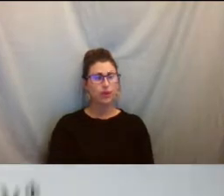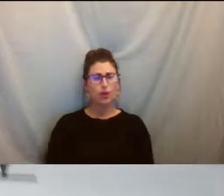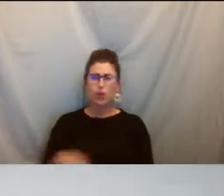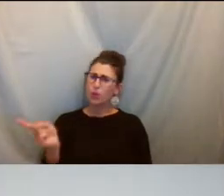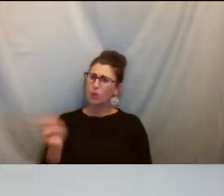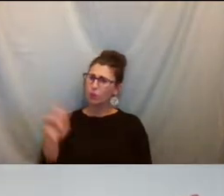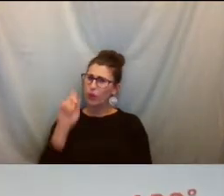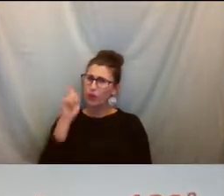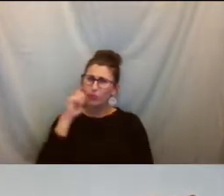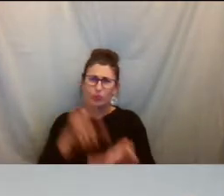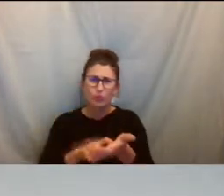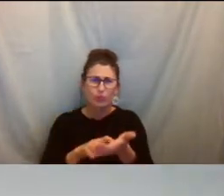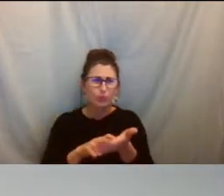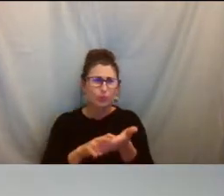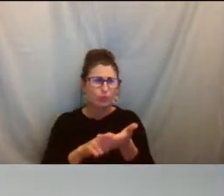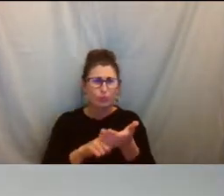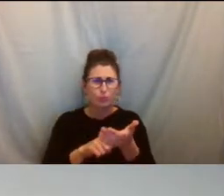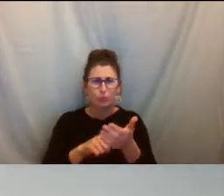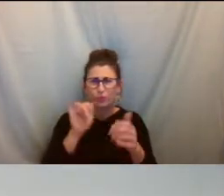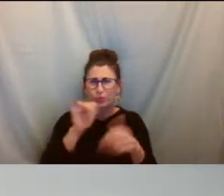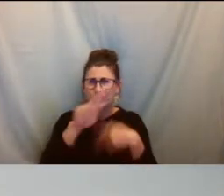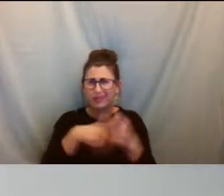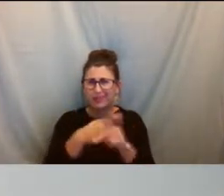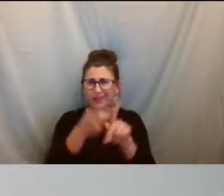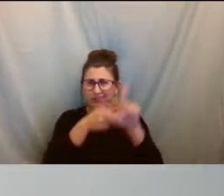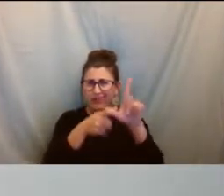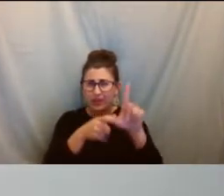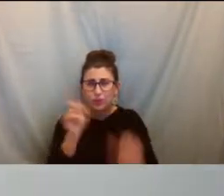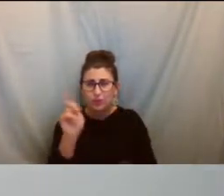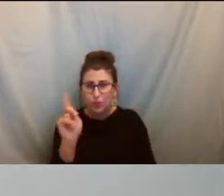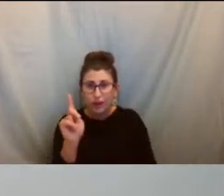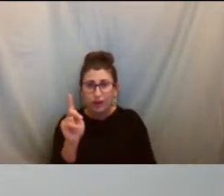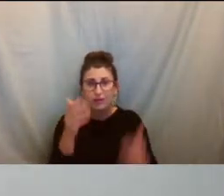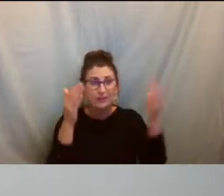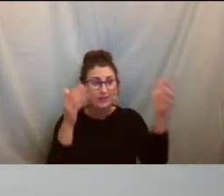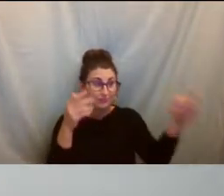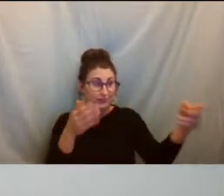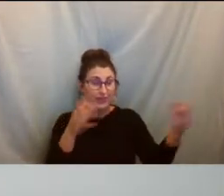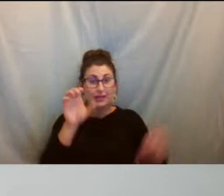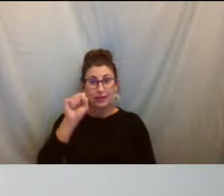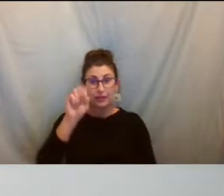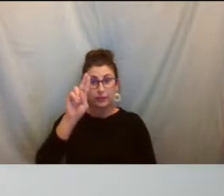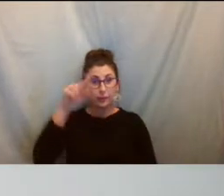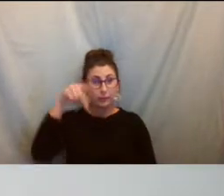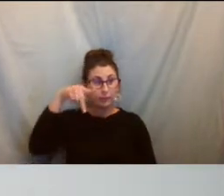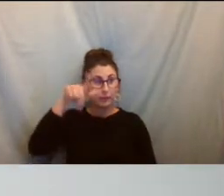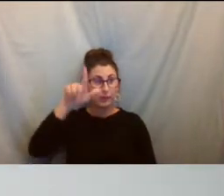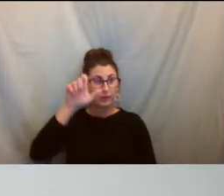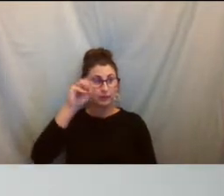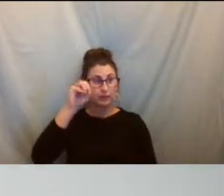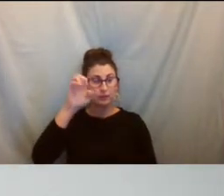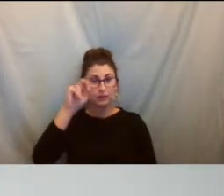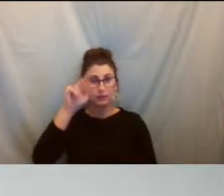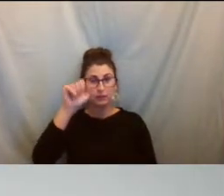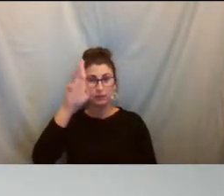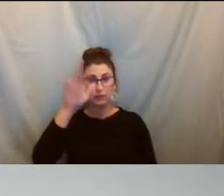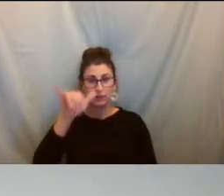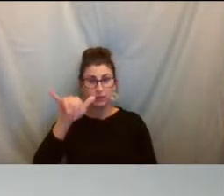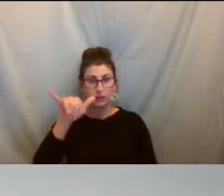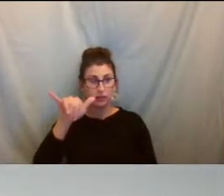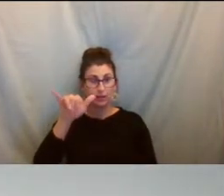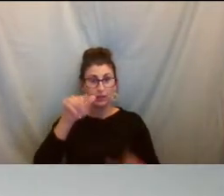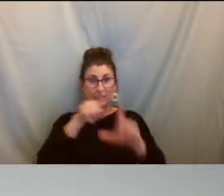And where do we see those adjacent angles? In supplementary and complementary angles. All right, supplementary angles are two